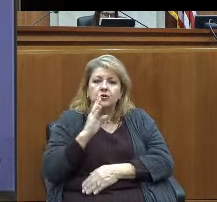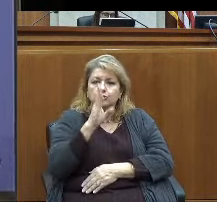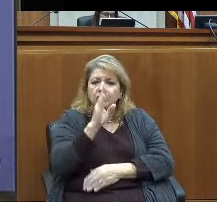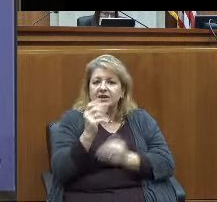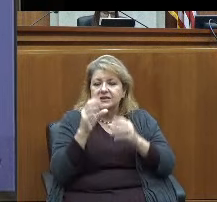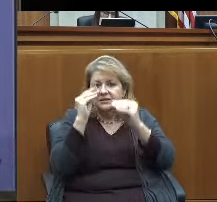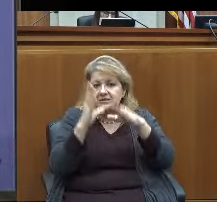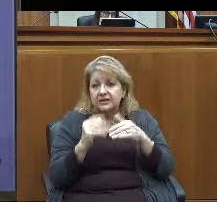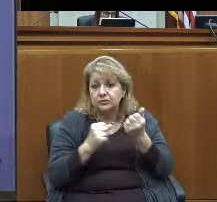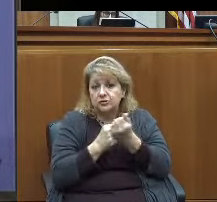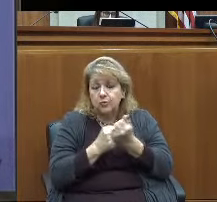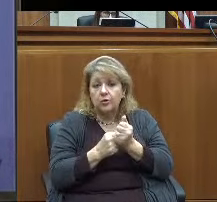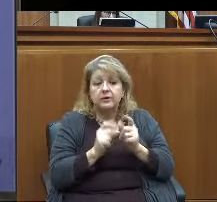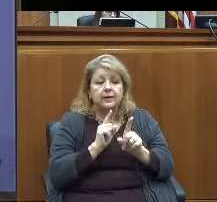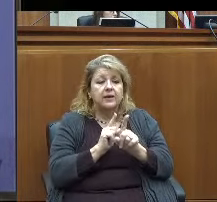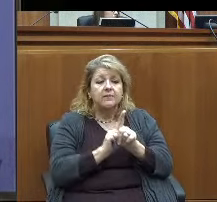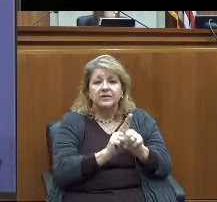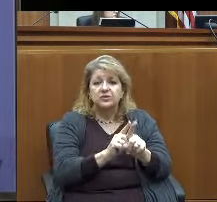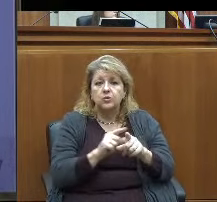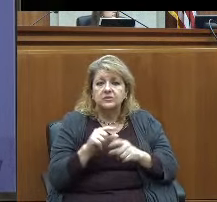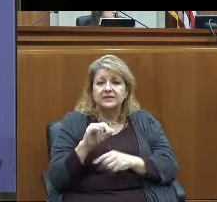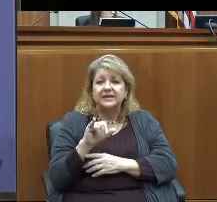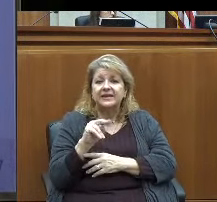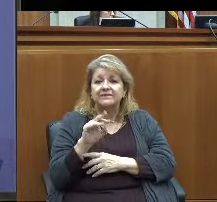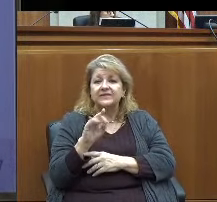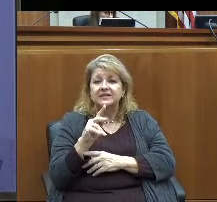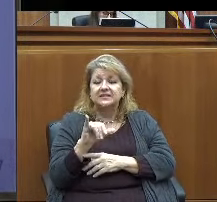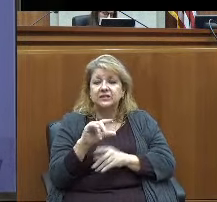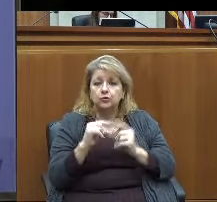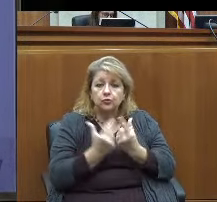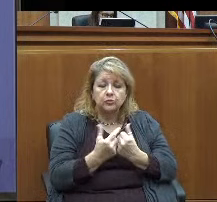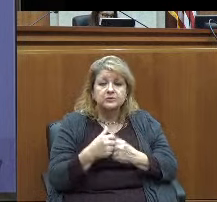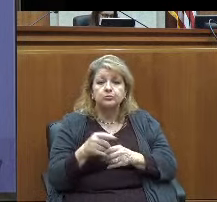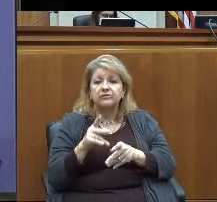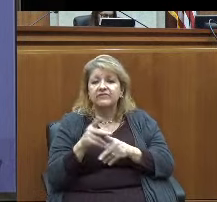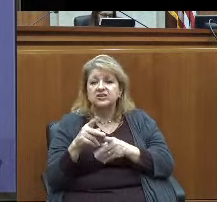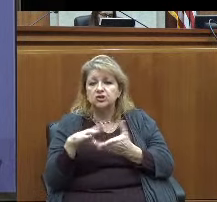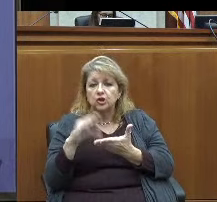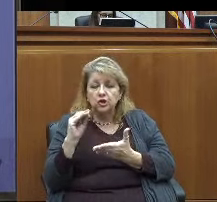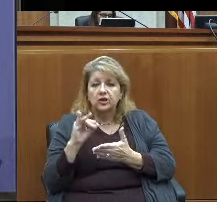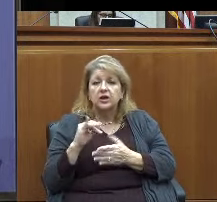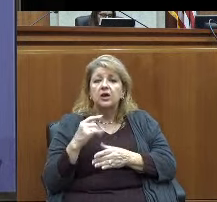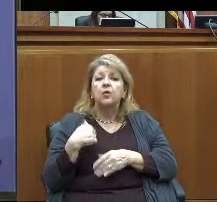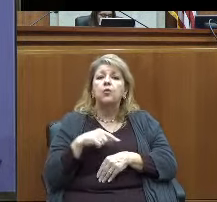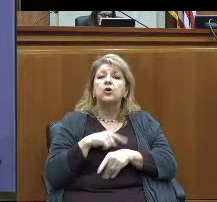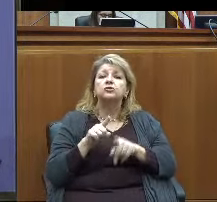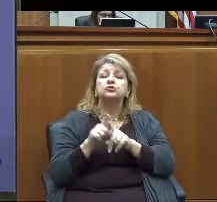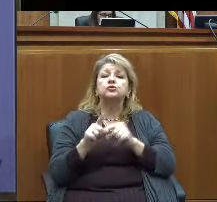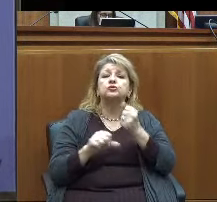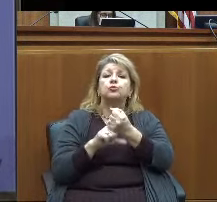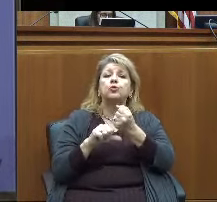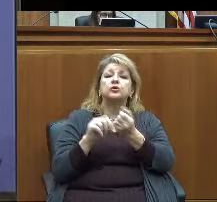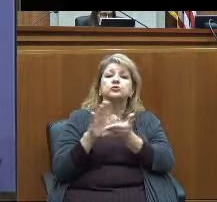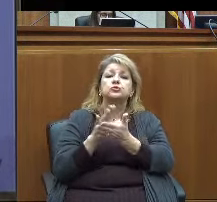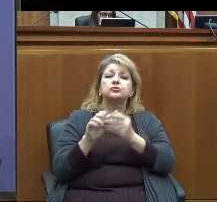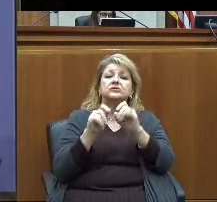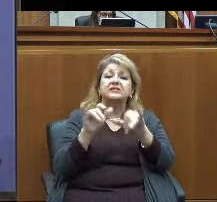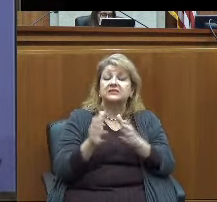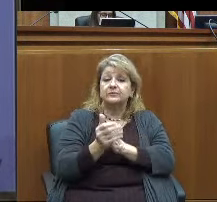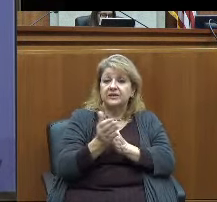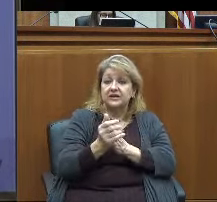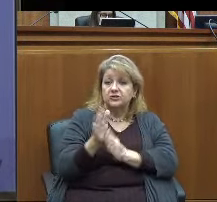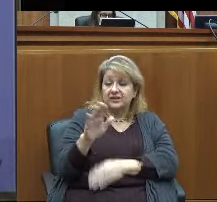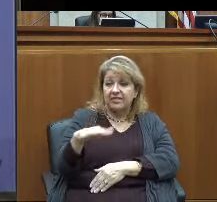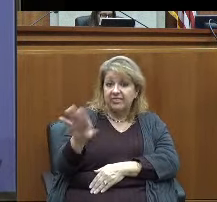support, such as mentors, affinity groups, and professional learning. We're also supporting school system leaders in implementing